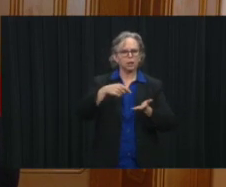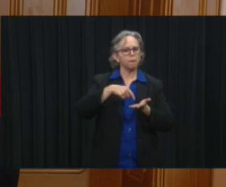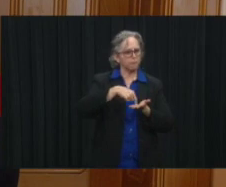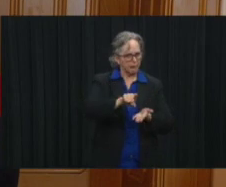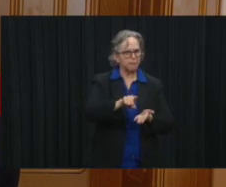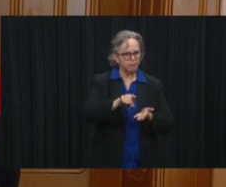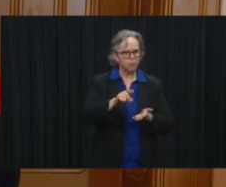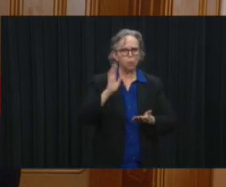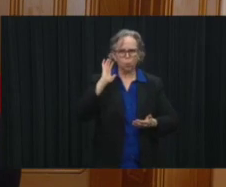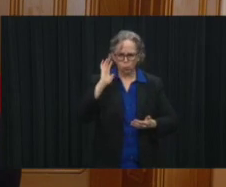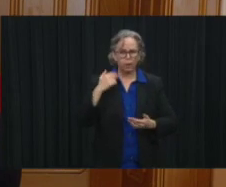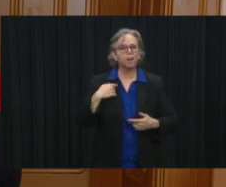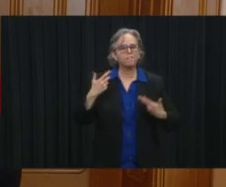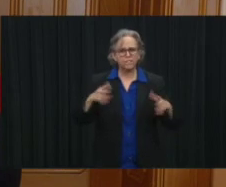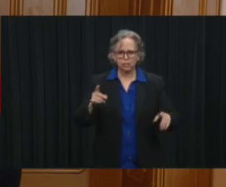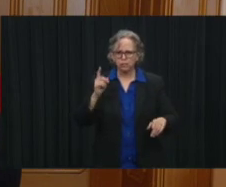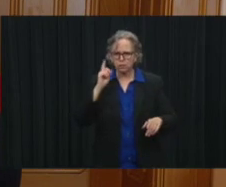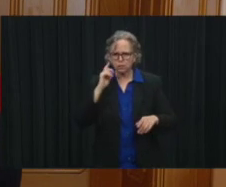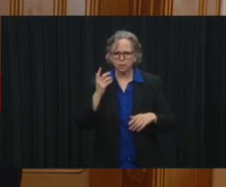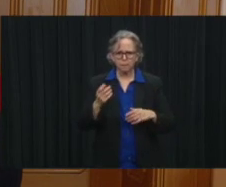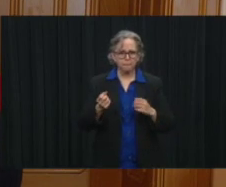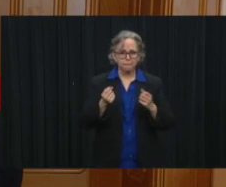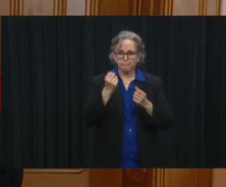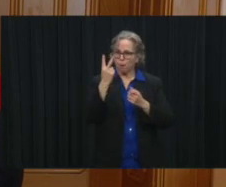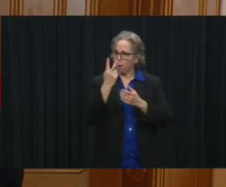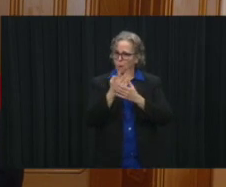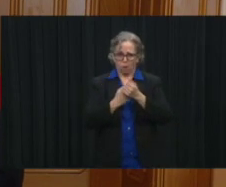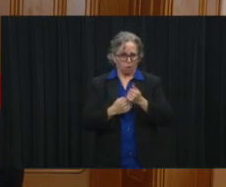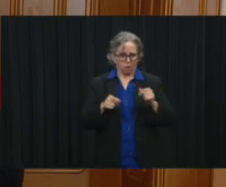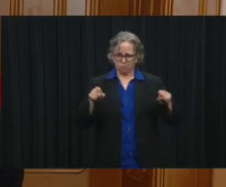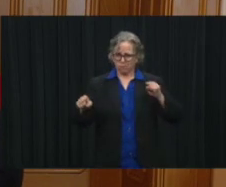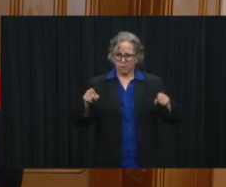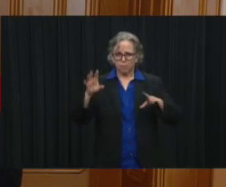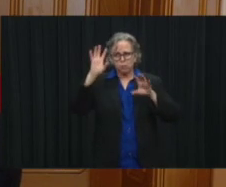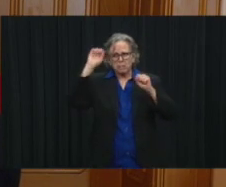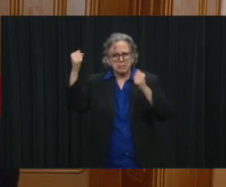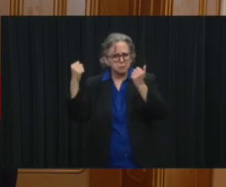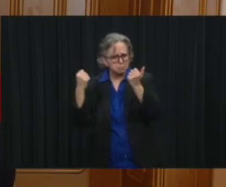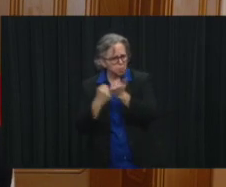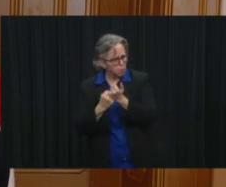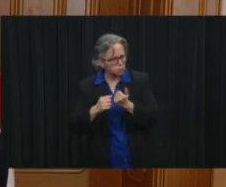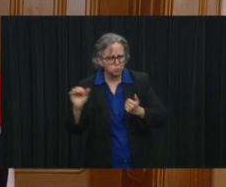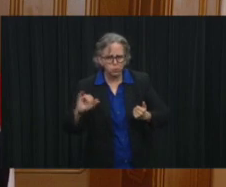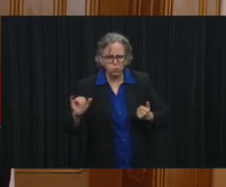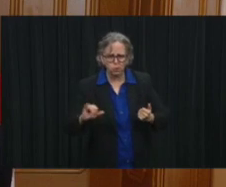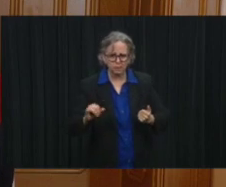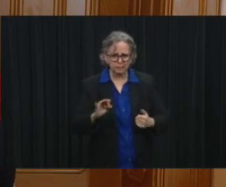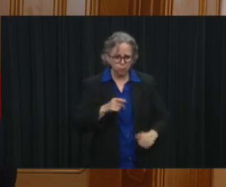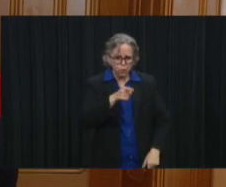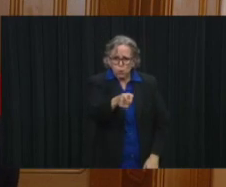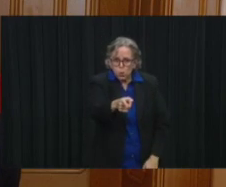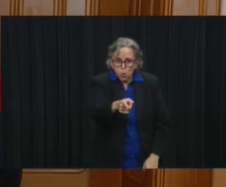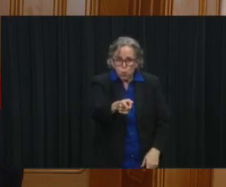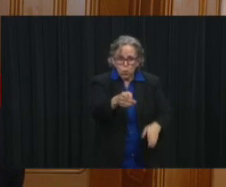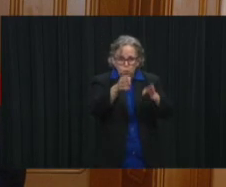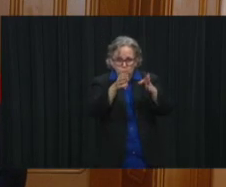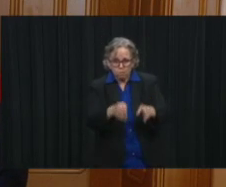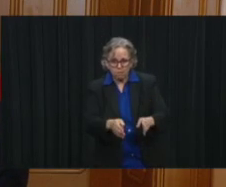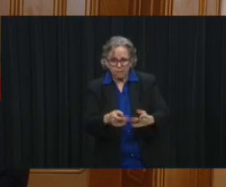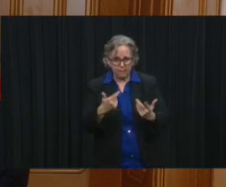supported this. The president has supported it early on. If you are an individual and you have reported to the IRS either